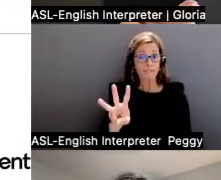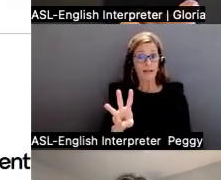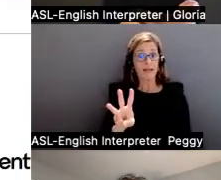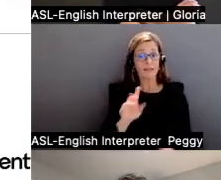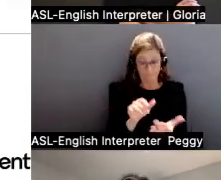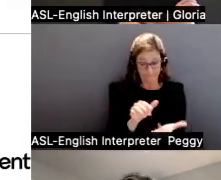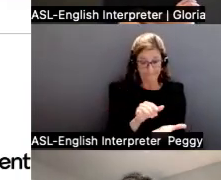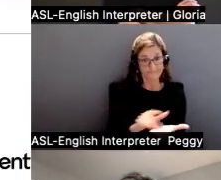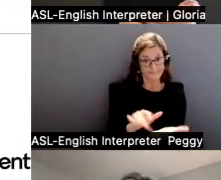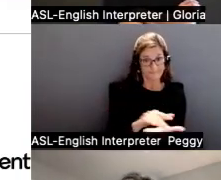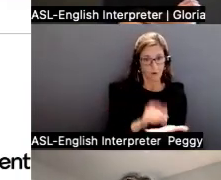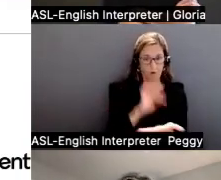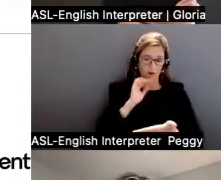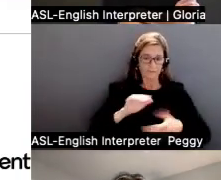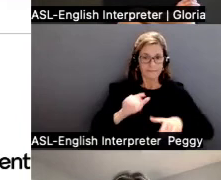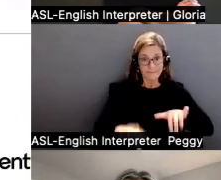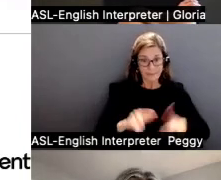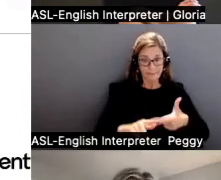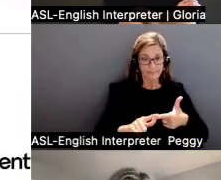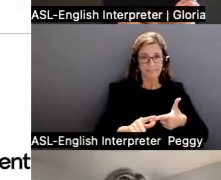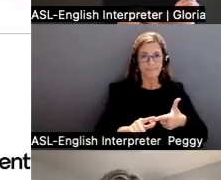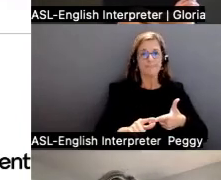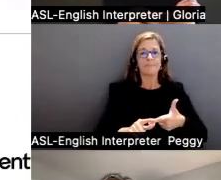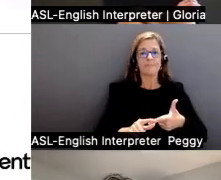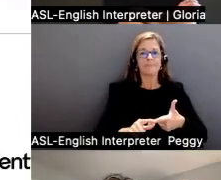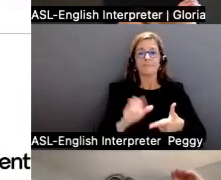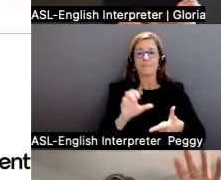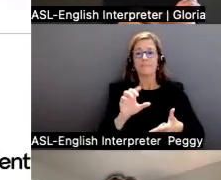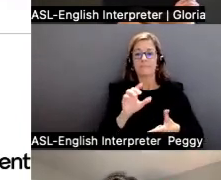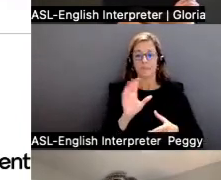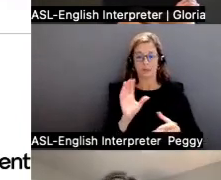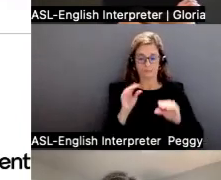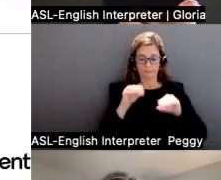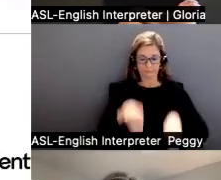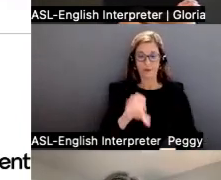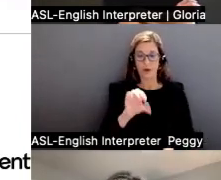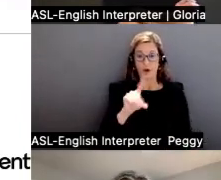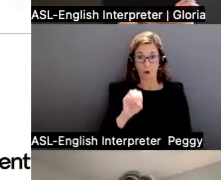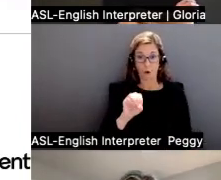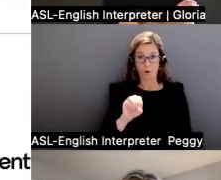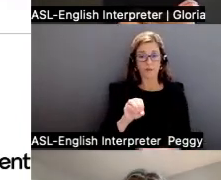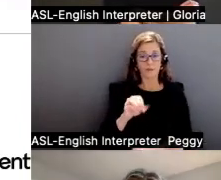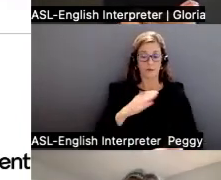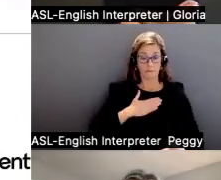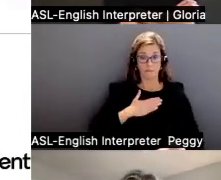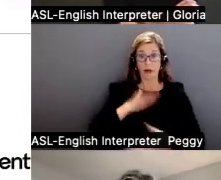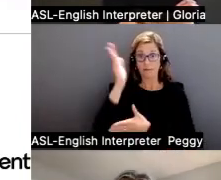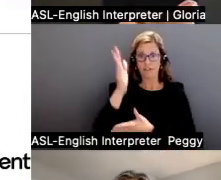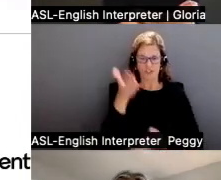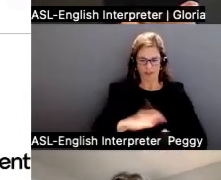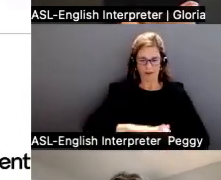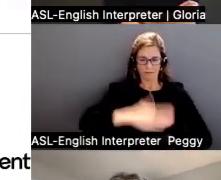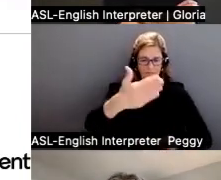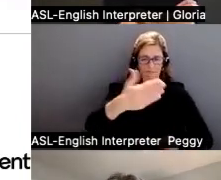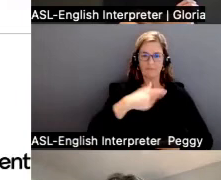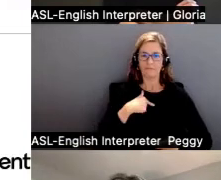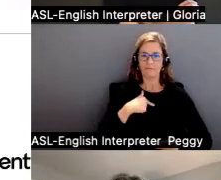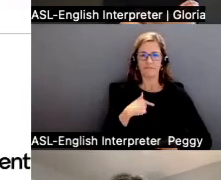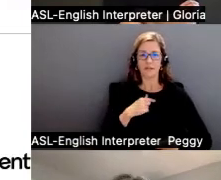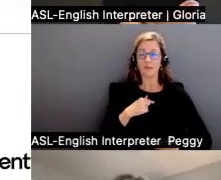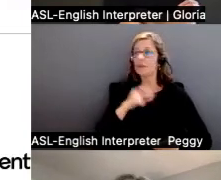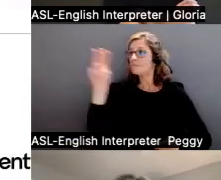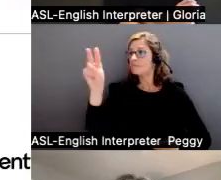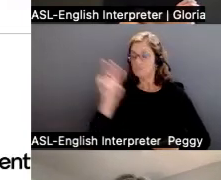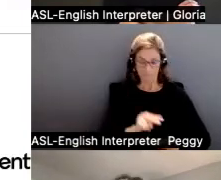Kahoot, and then you're watching the entire presentation I would have, including those questions. They're just kind of interspersed between the slides that